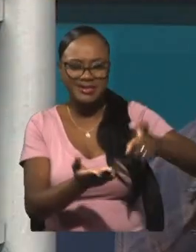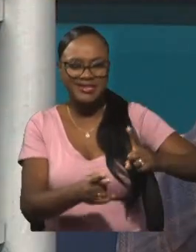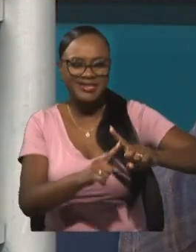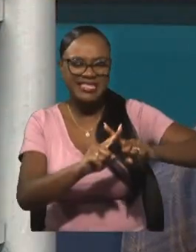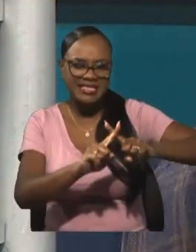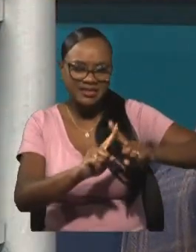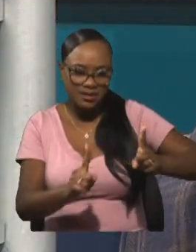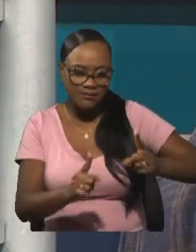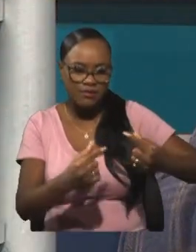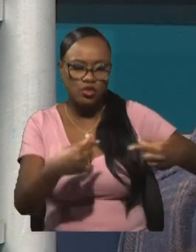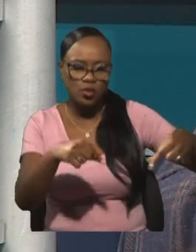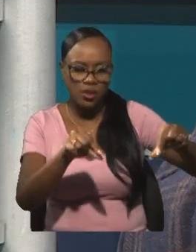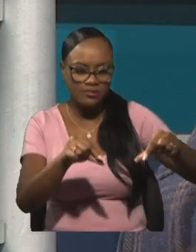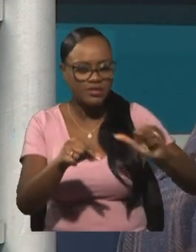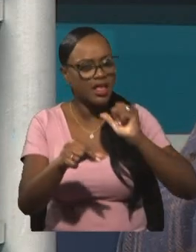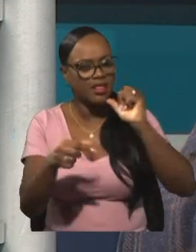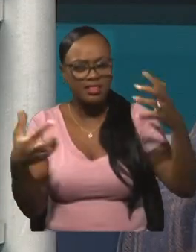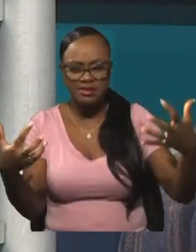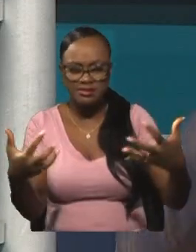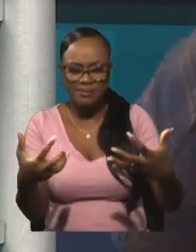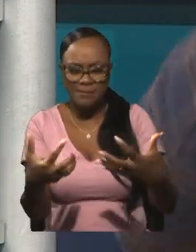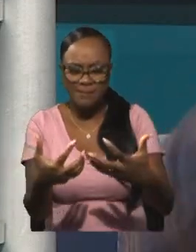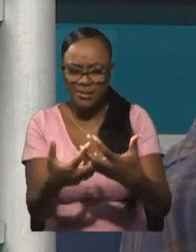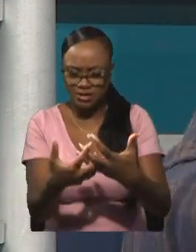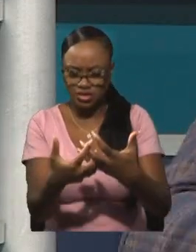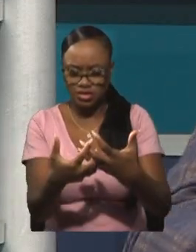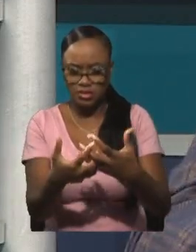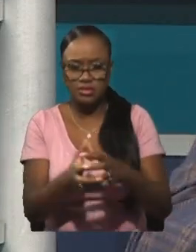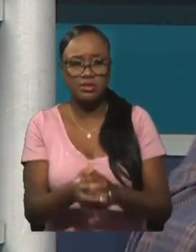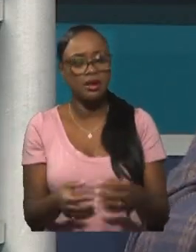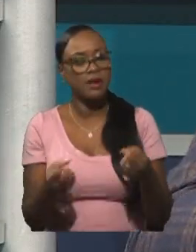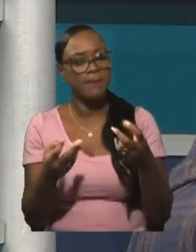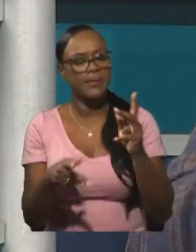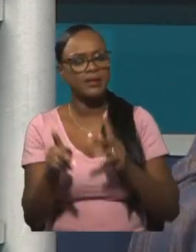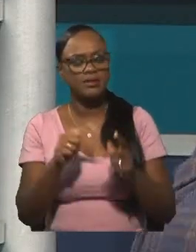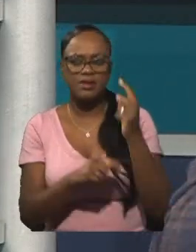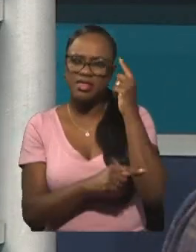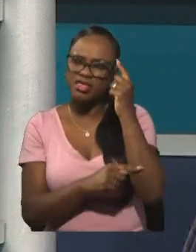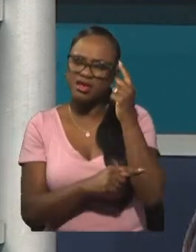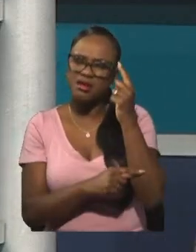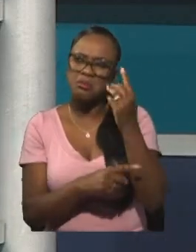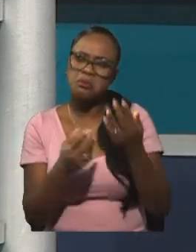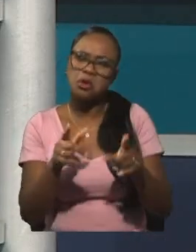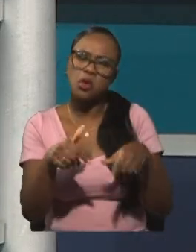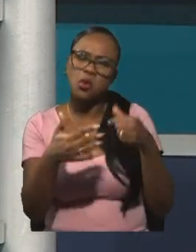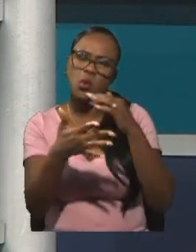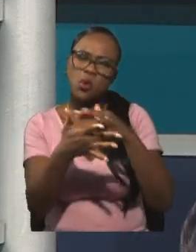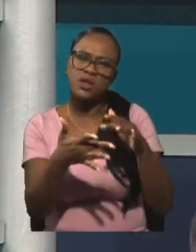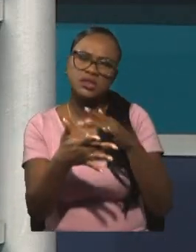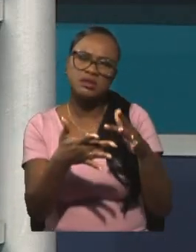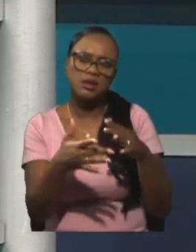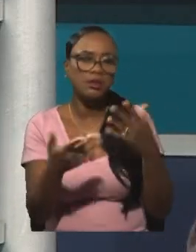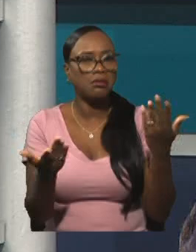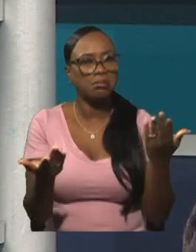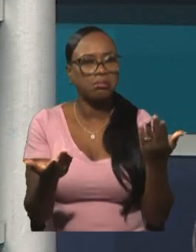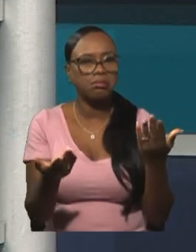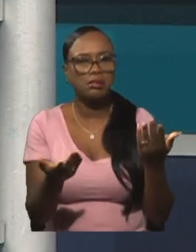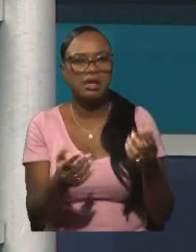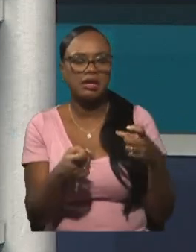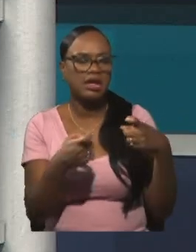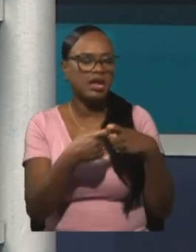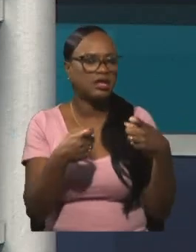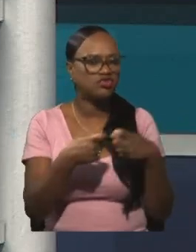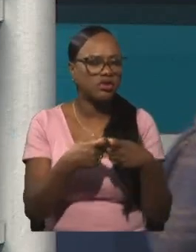not, it isn't aligned. So many people are thinking, well, if I go and study whatever it is,